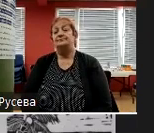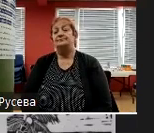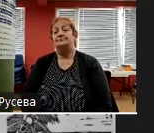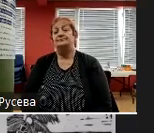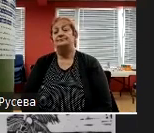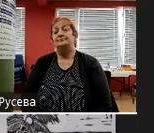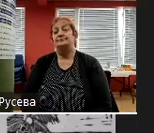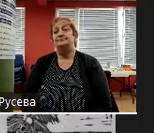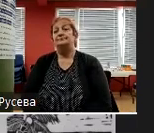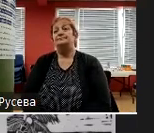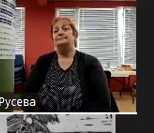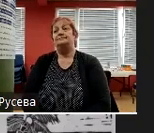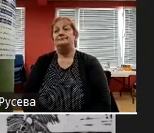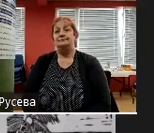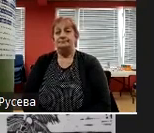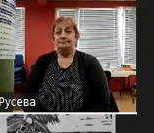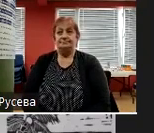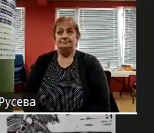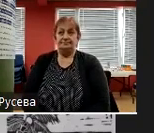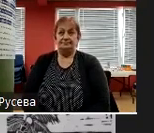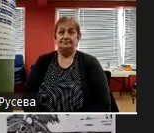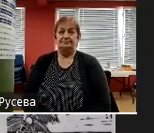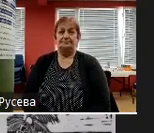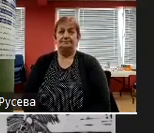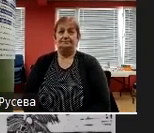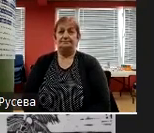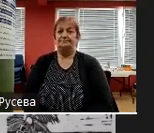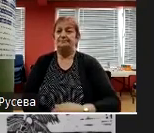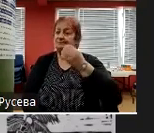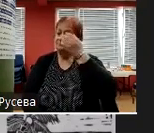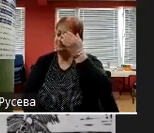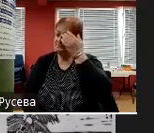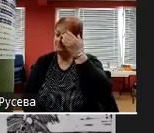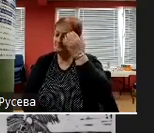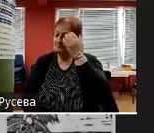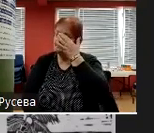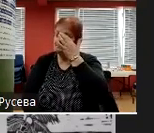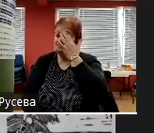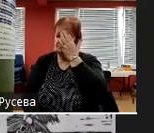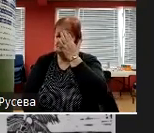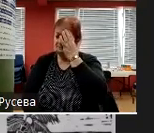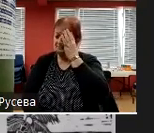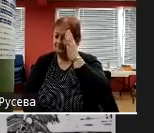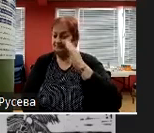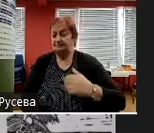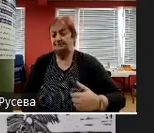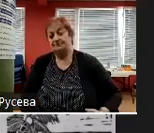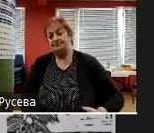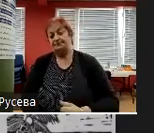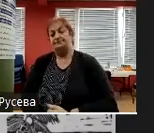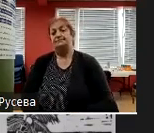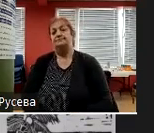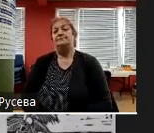allows you to read the document out loud or navigating with your keyboard. So you have built-in